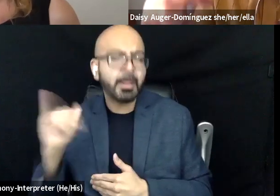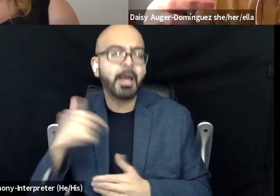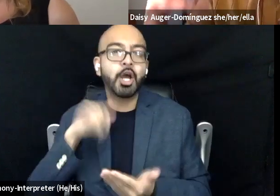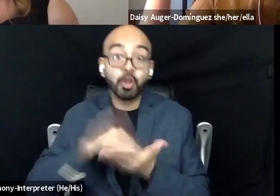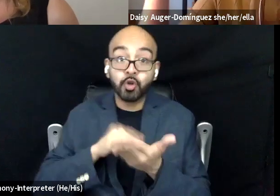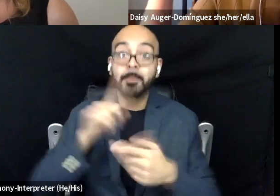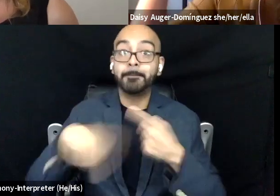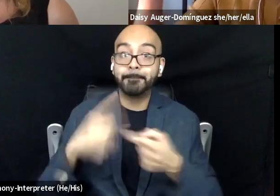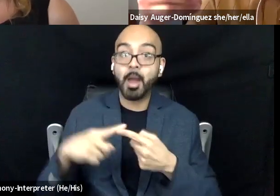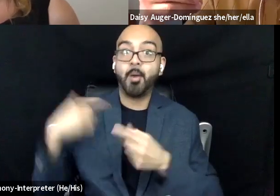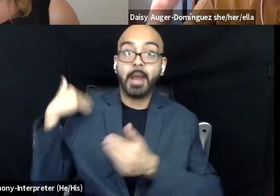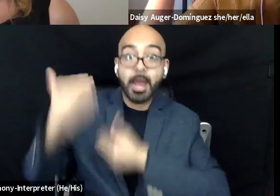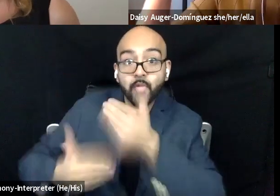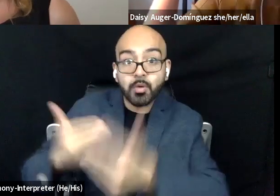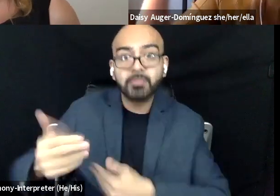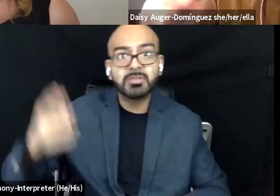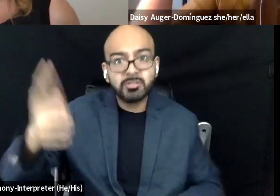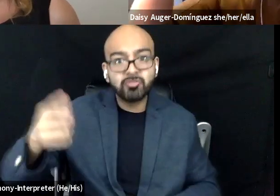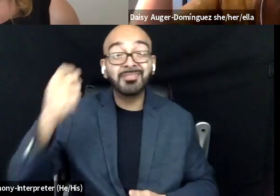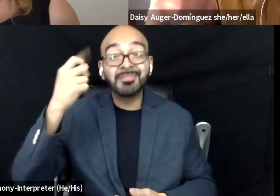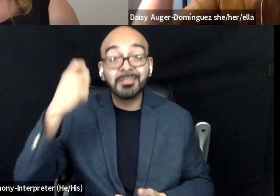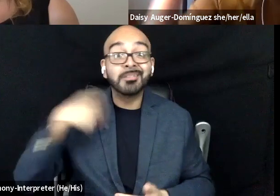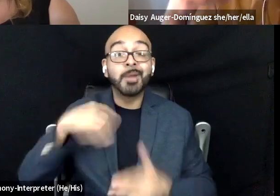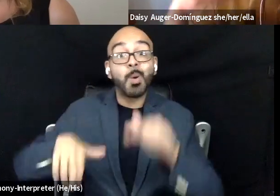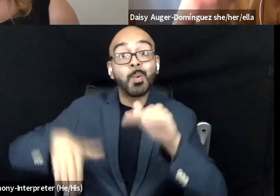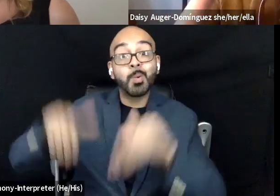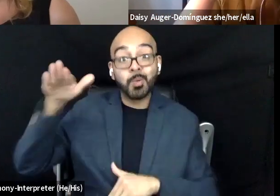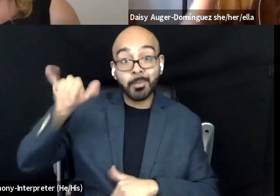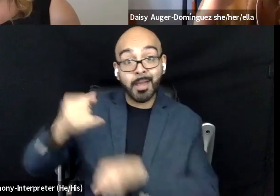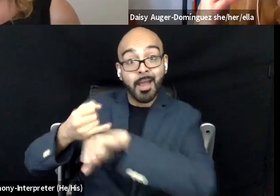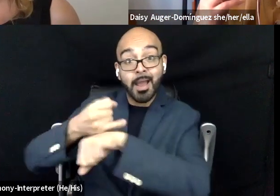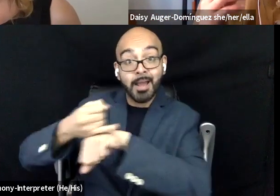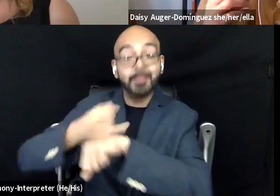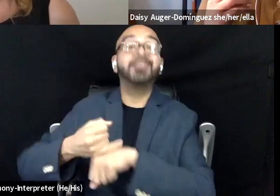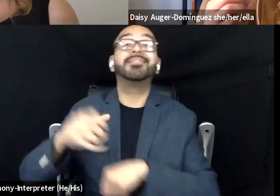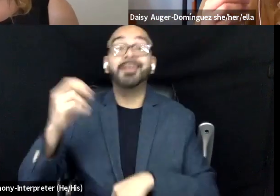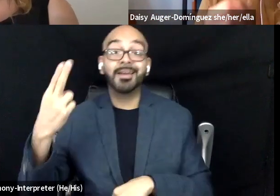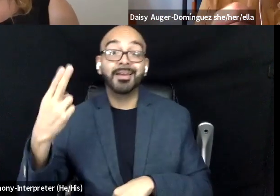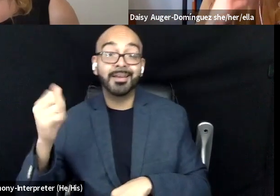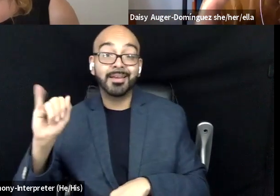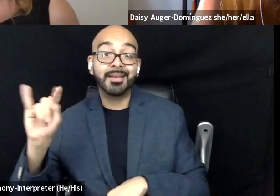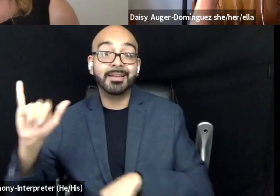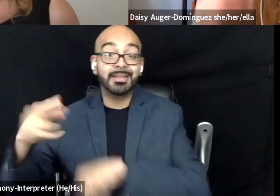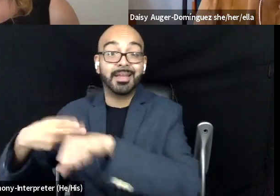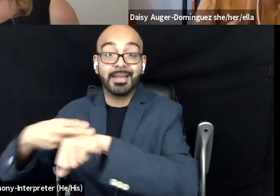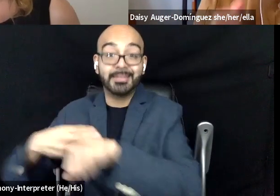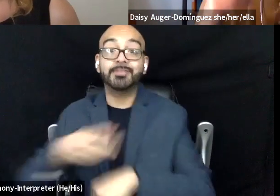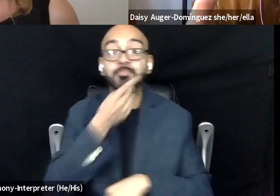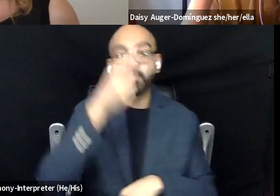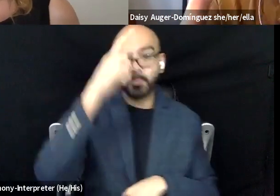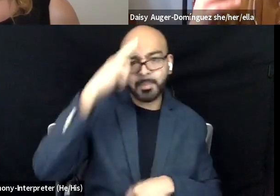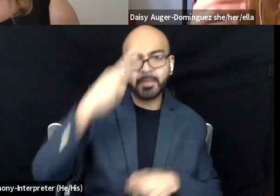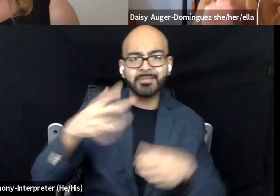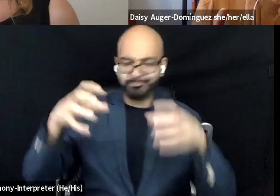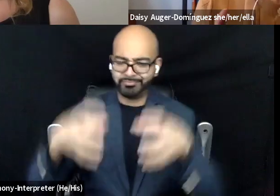grew up in an island that is shared by Haiti and the Dominican Republic. But because of historic